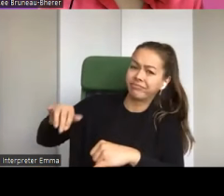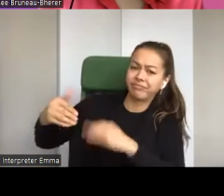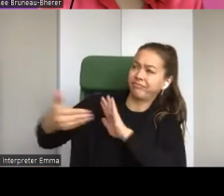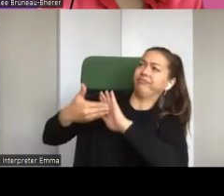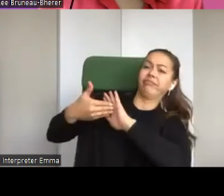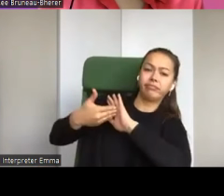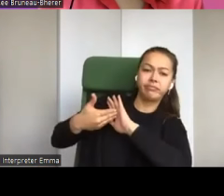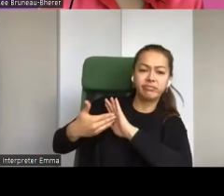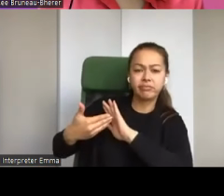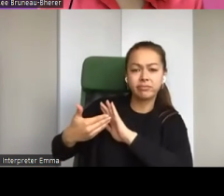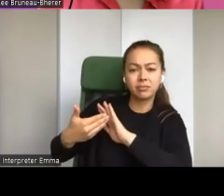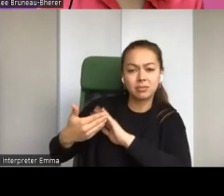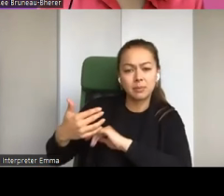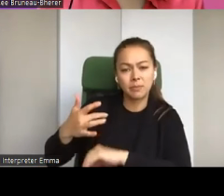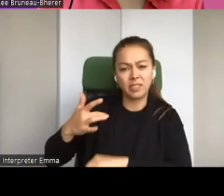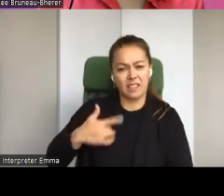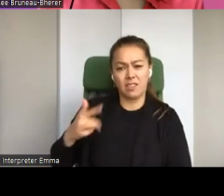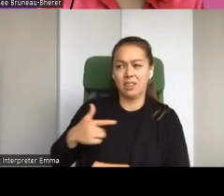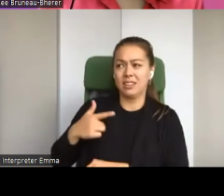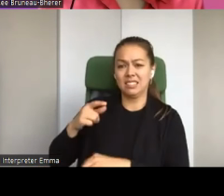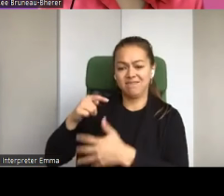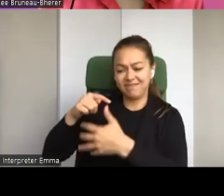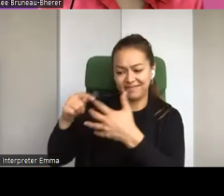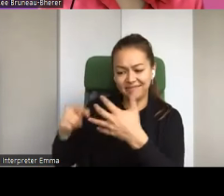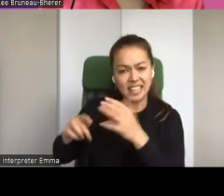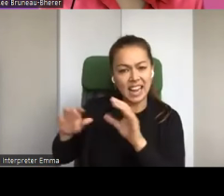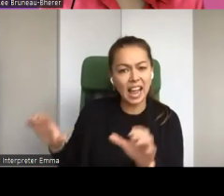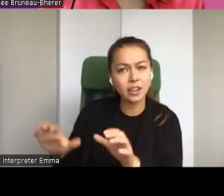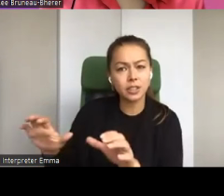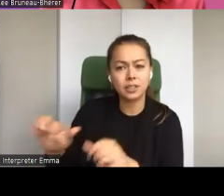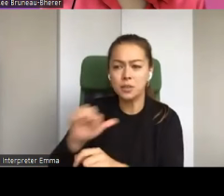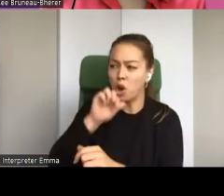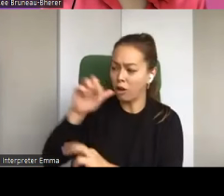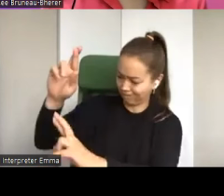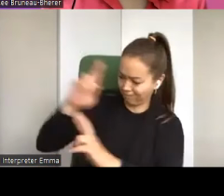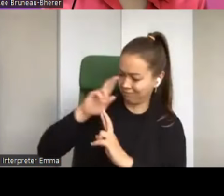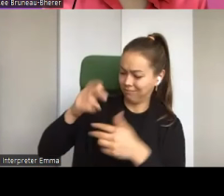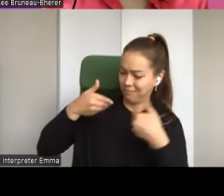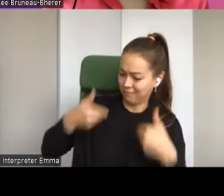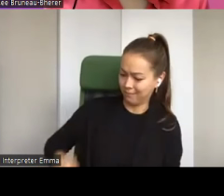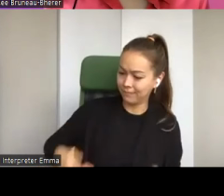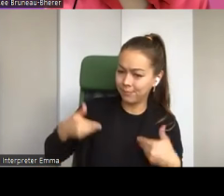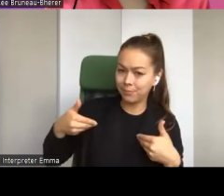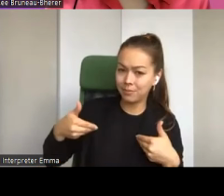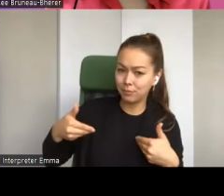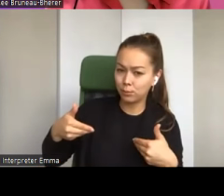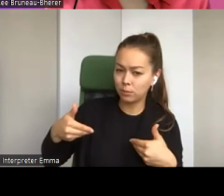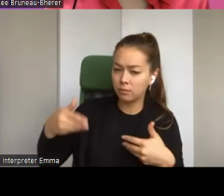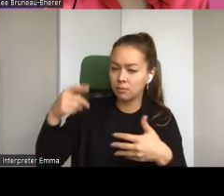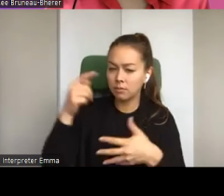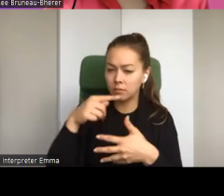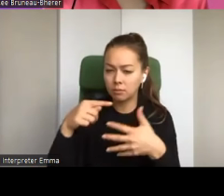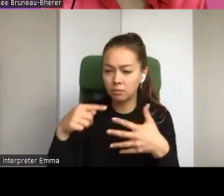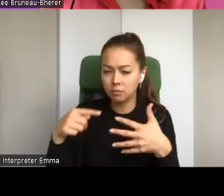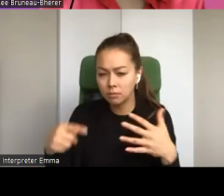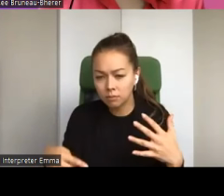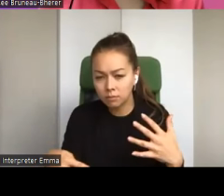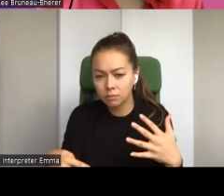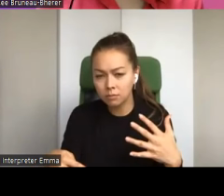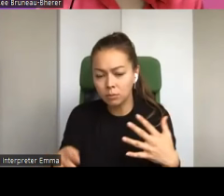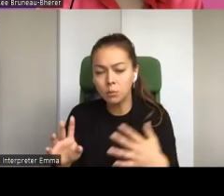actions do not respect the integrity of the child. We also talk about complex trauma when you talk